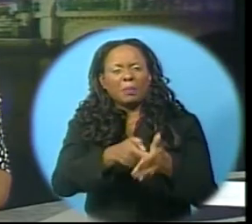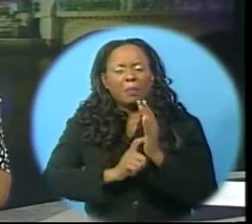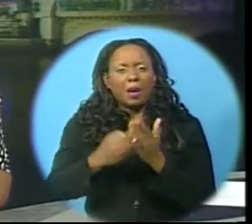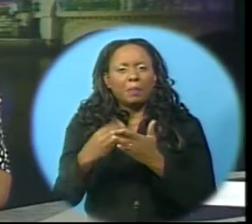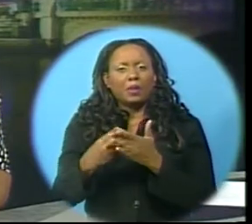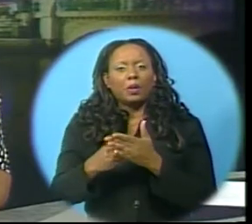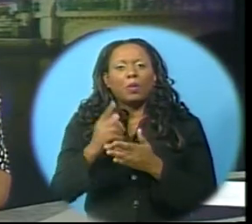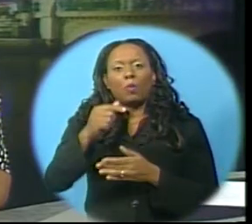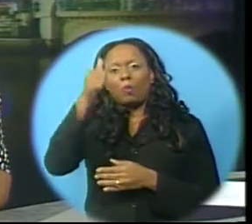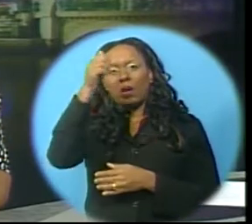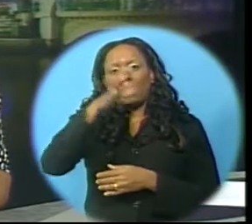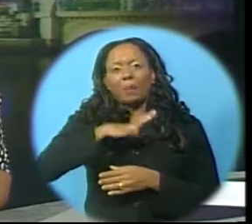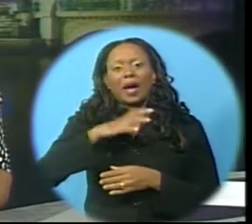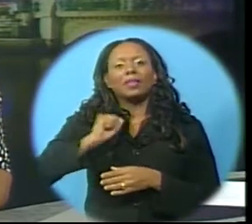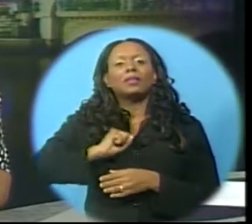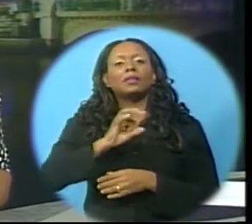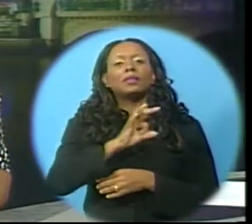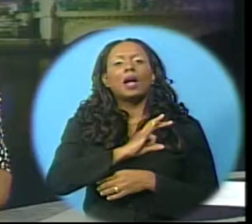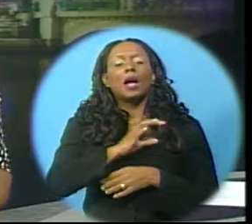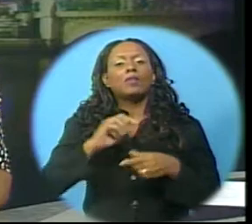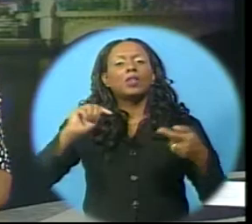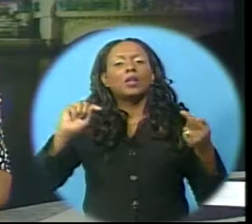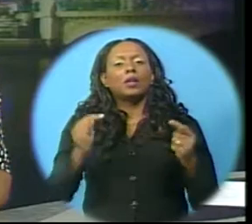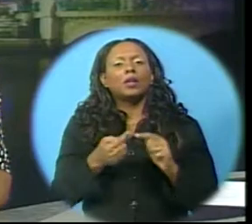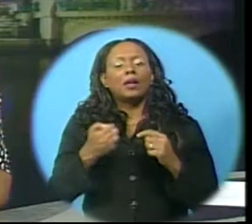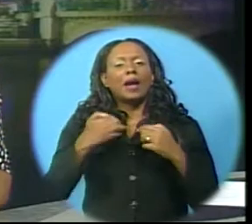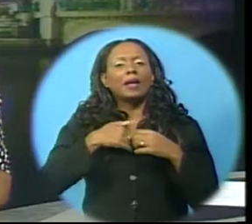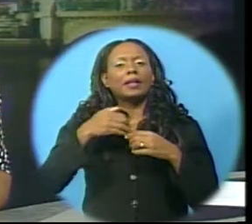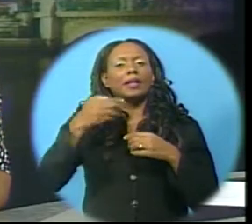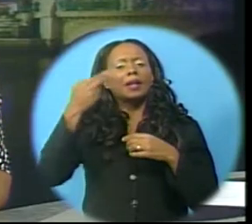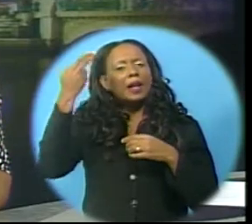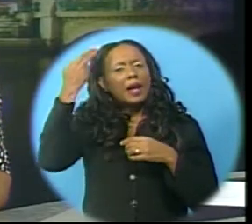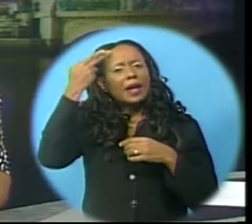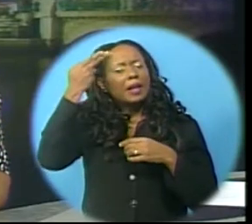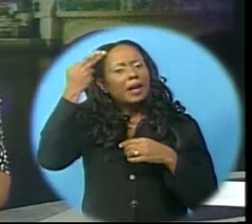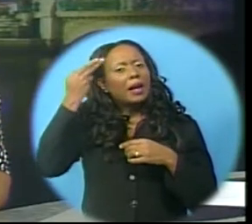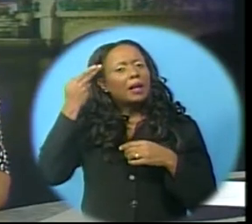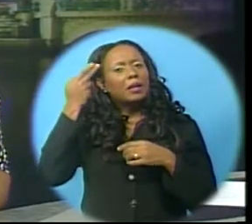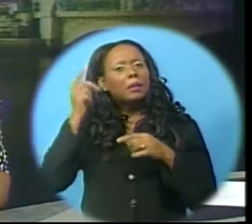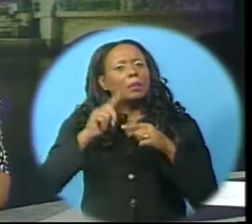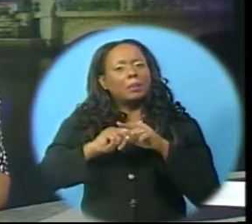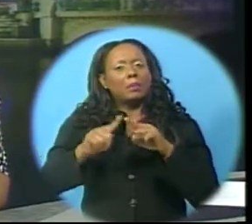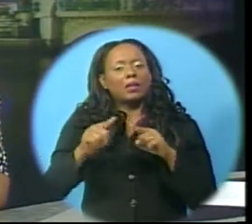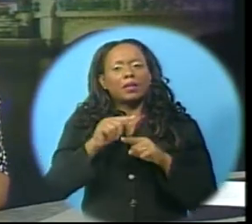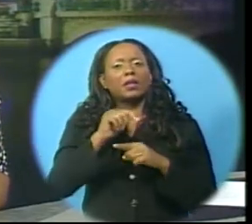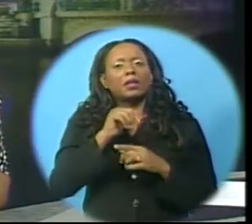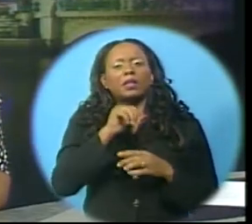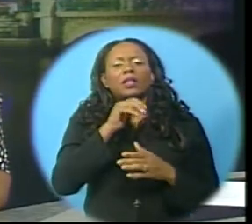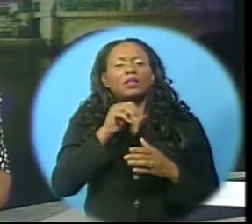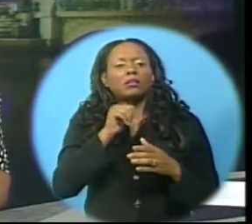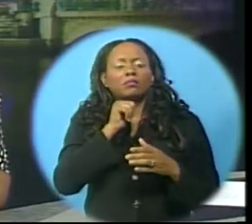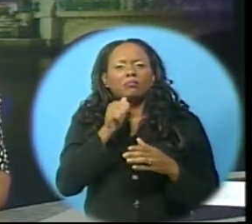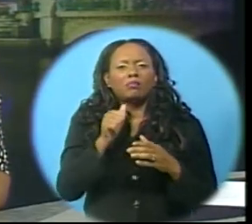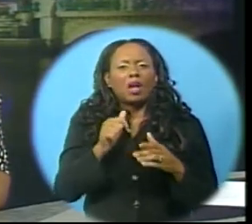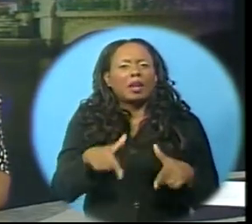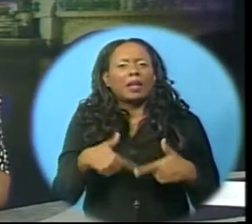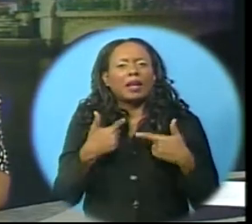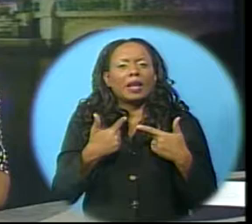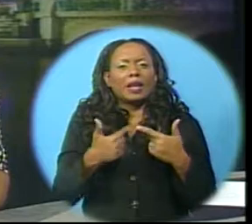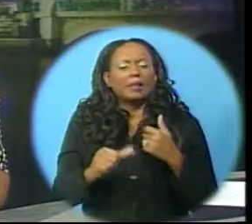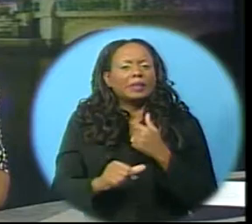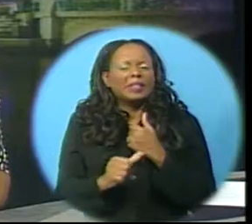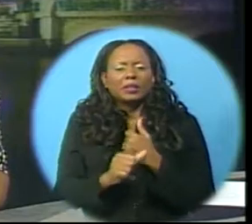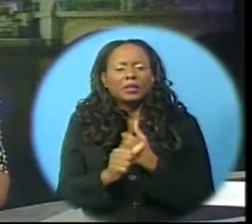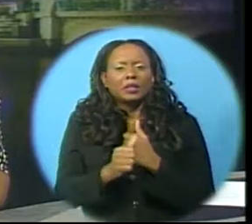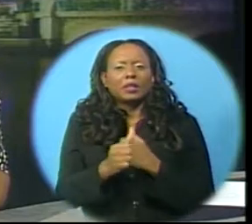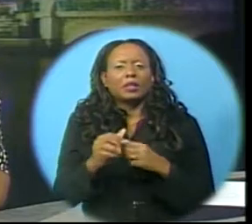of staff was injured during the robbery. He received a cut to the head. However, the injury was not life-threatening. And there was another robbery, this